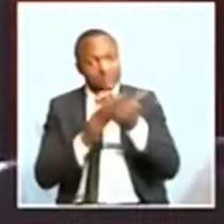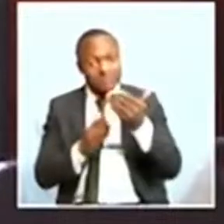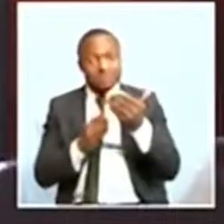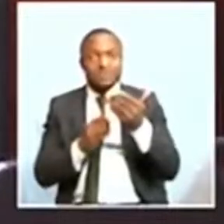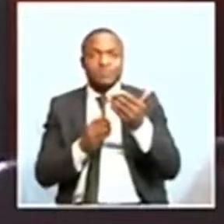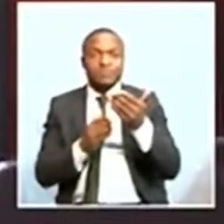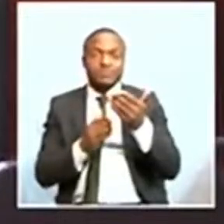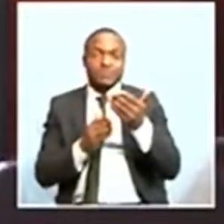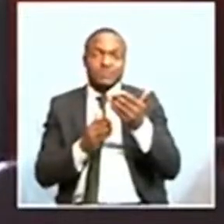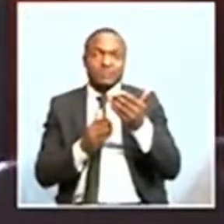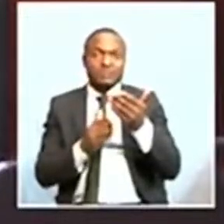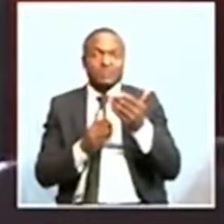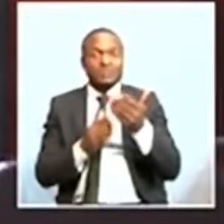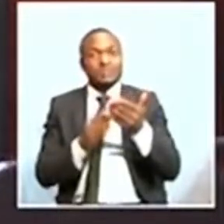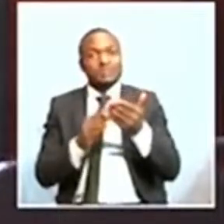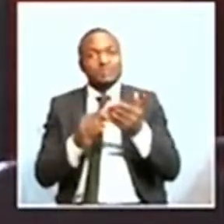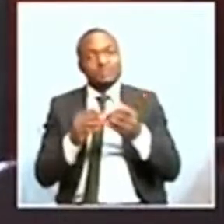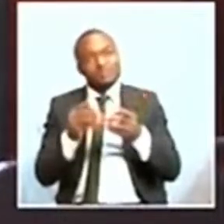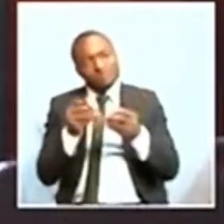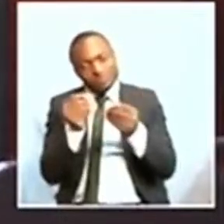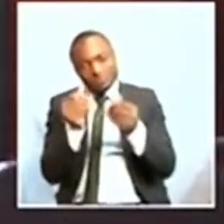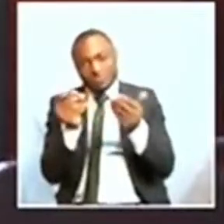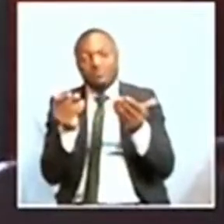little grapes.